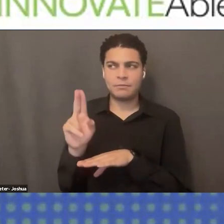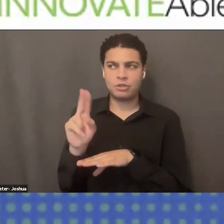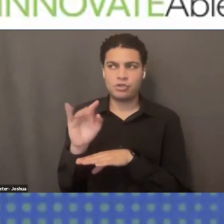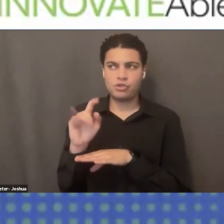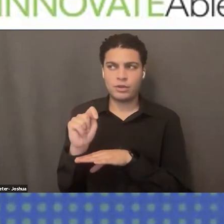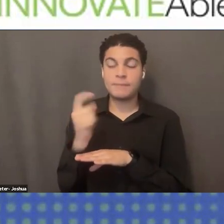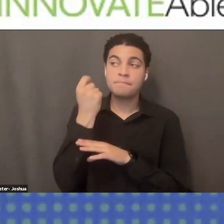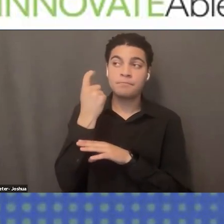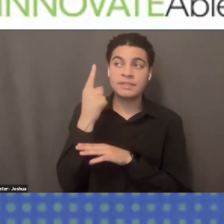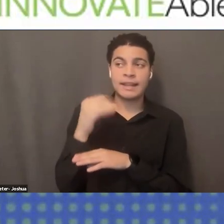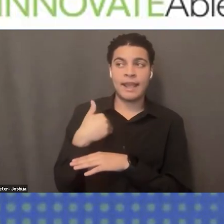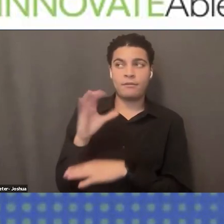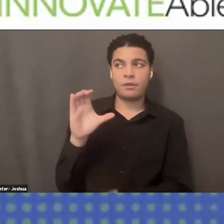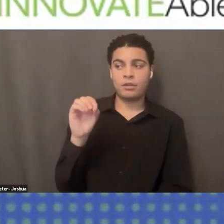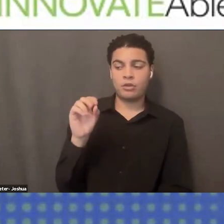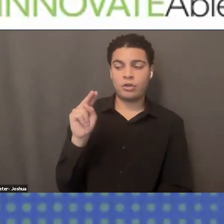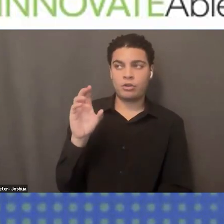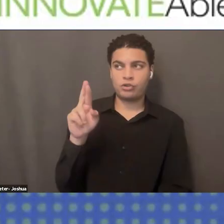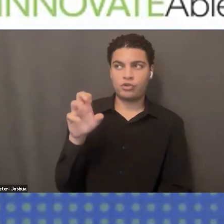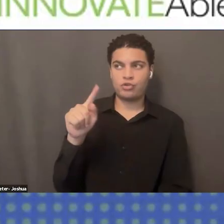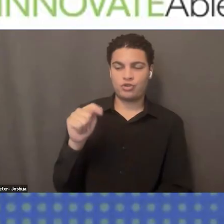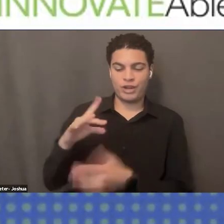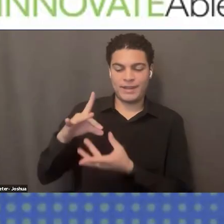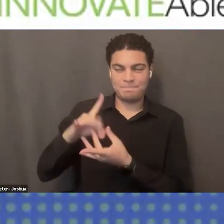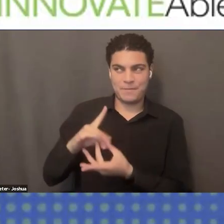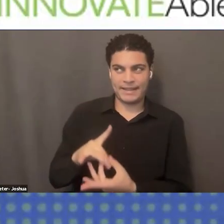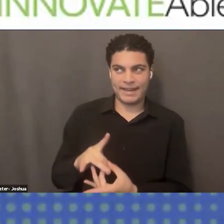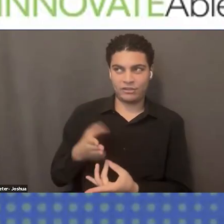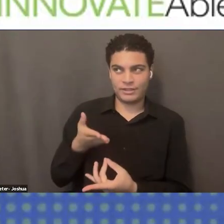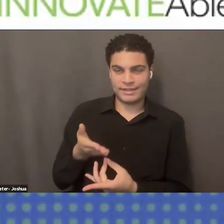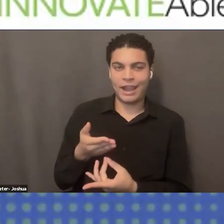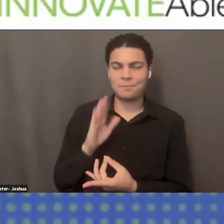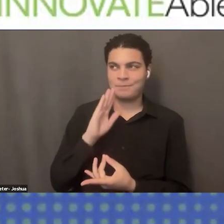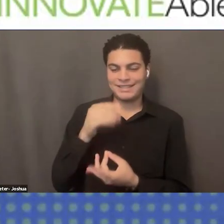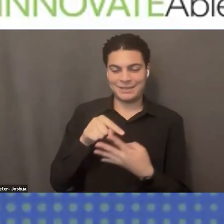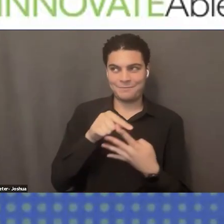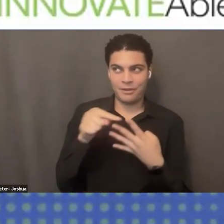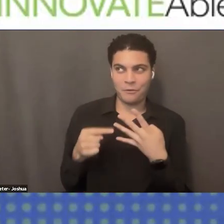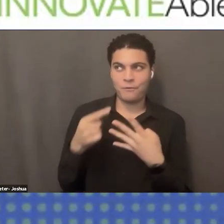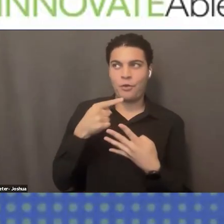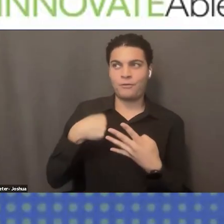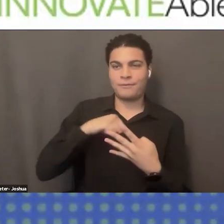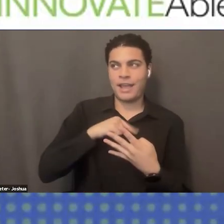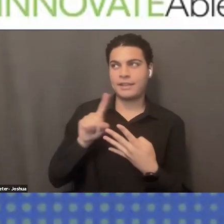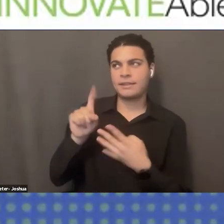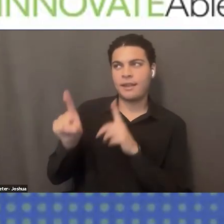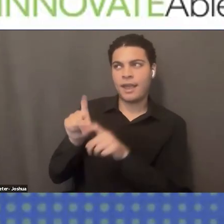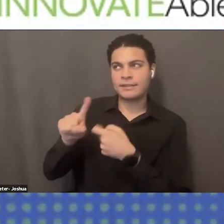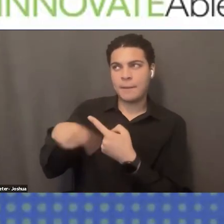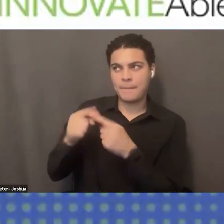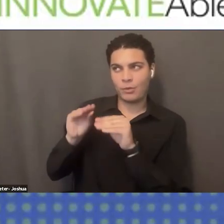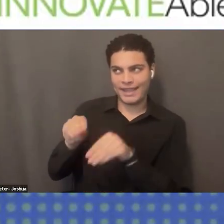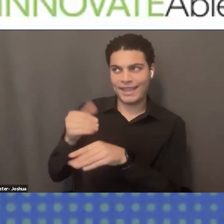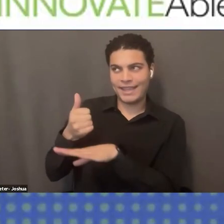concrete. And so I just appreciate, we all seem to have installation questions, but I was curious, and I know